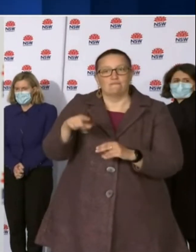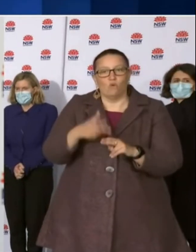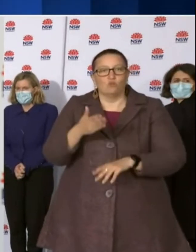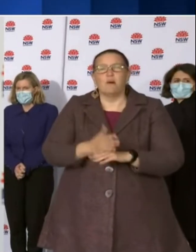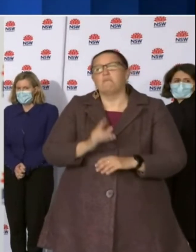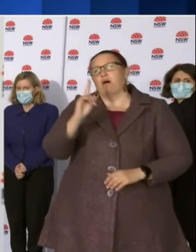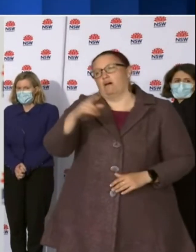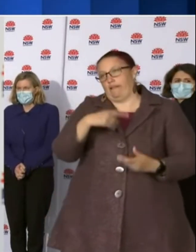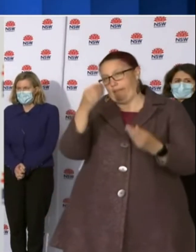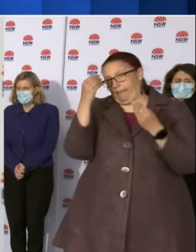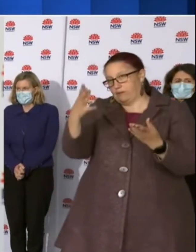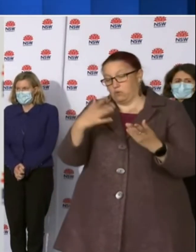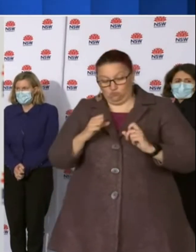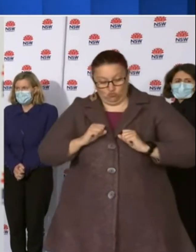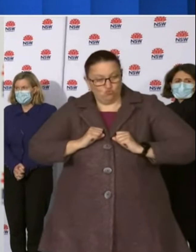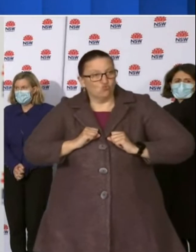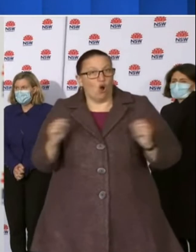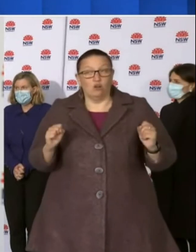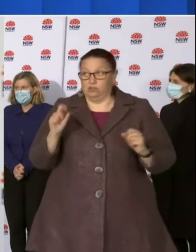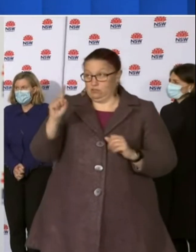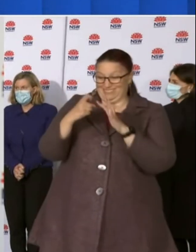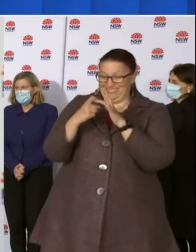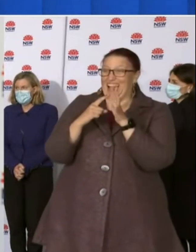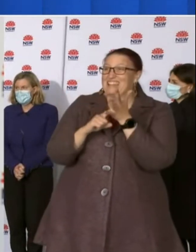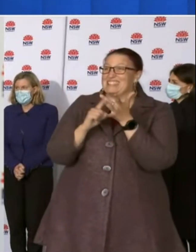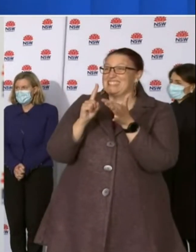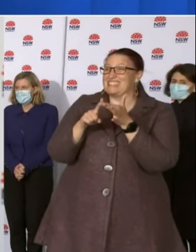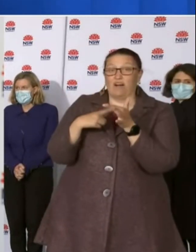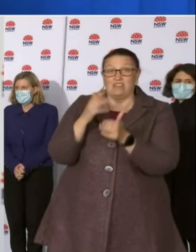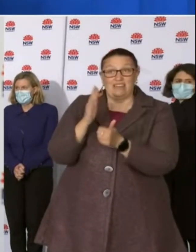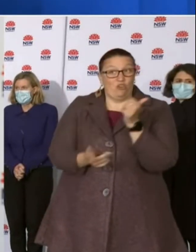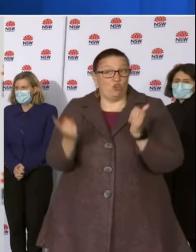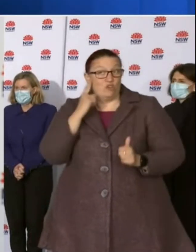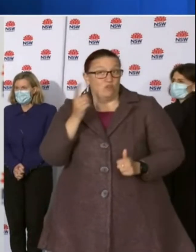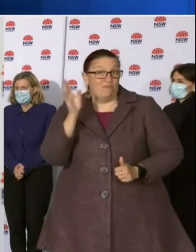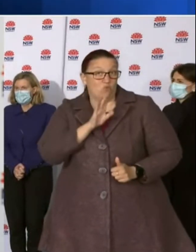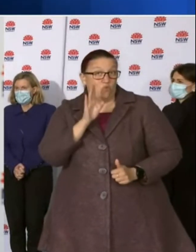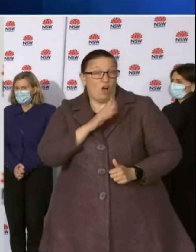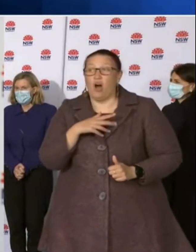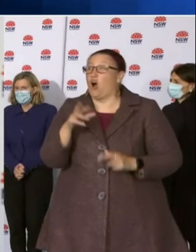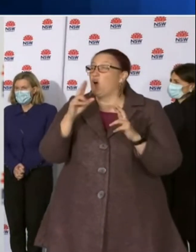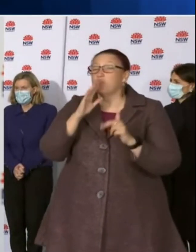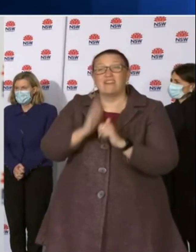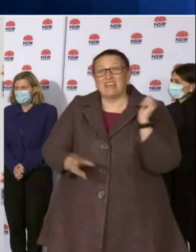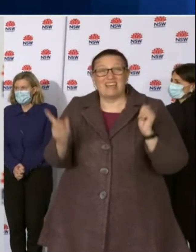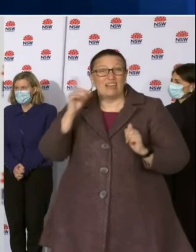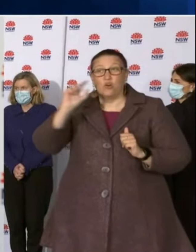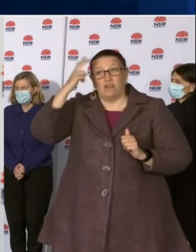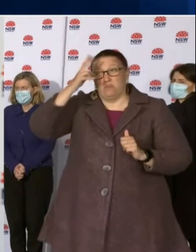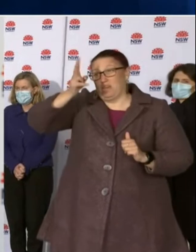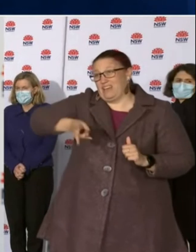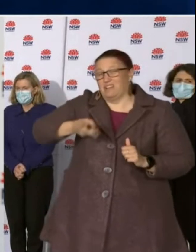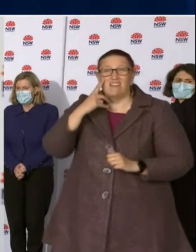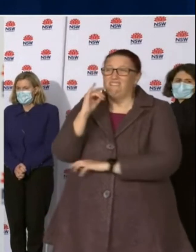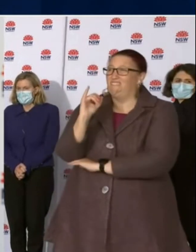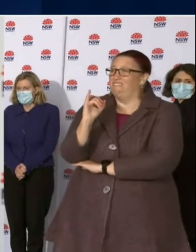shocked to see that lady who fortuitously I've never heard of before, and I hope to never hear of again. To think that